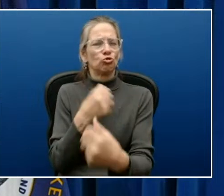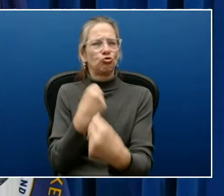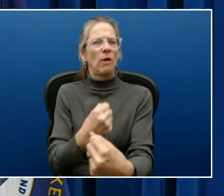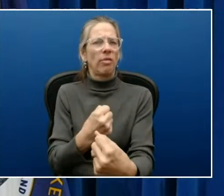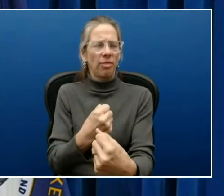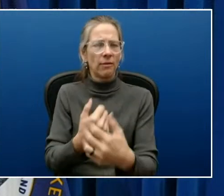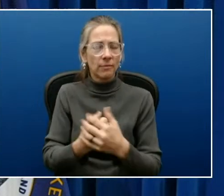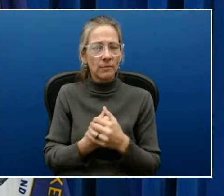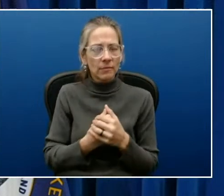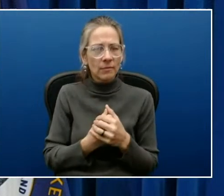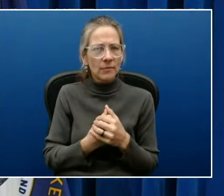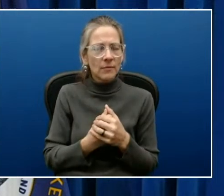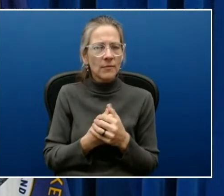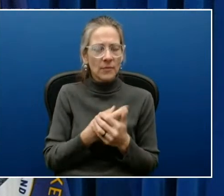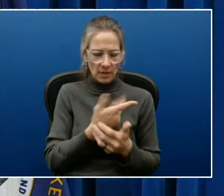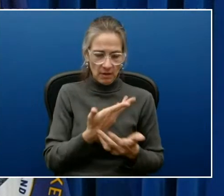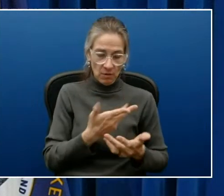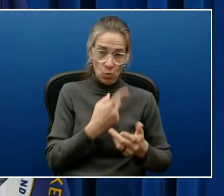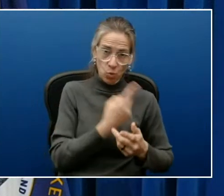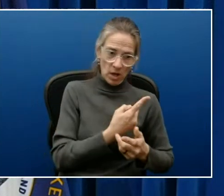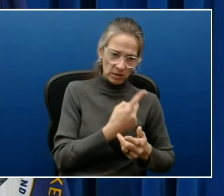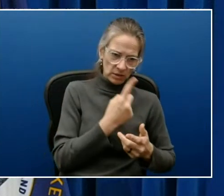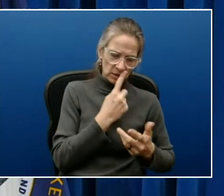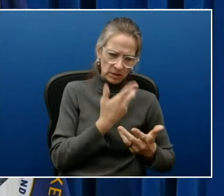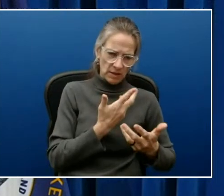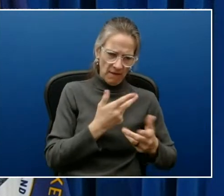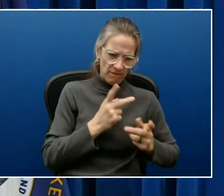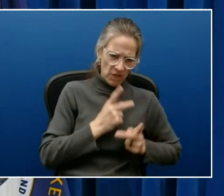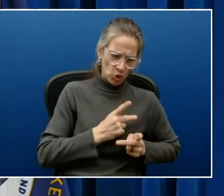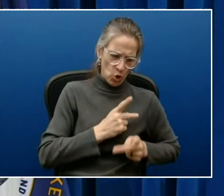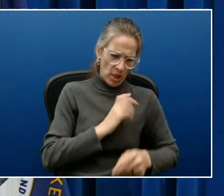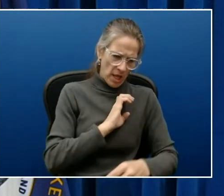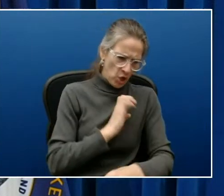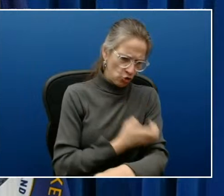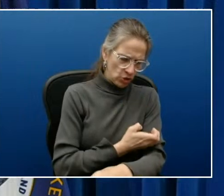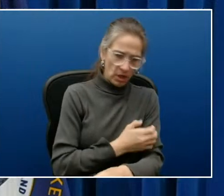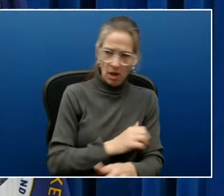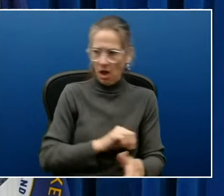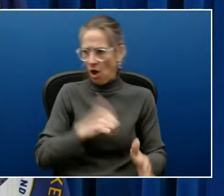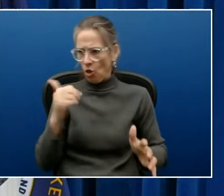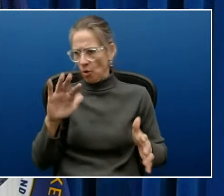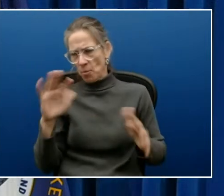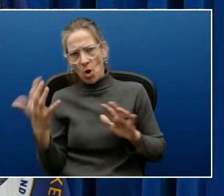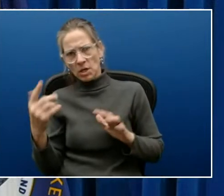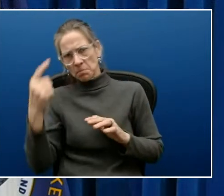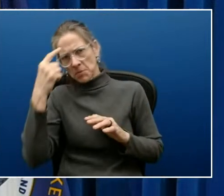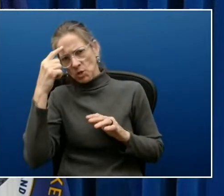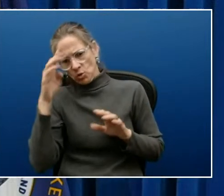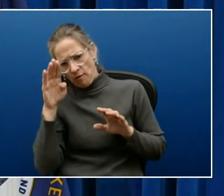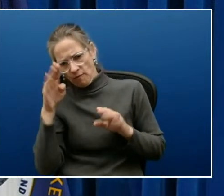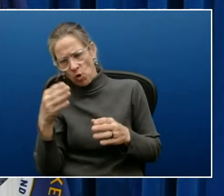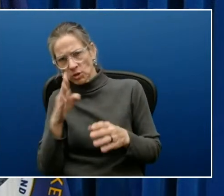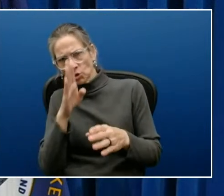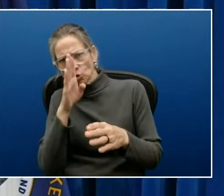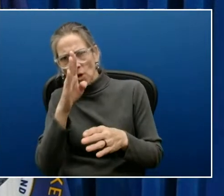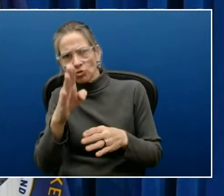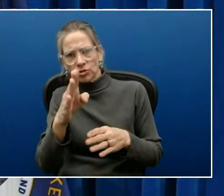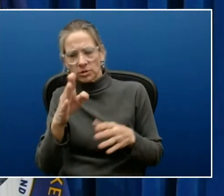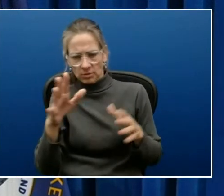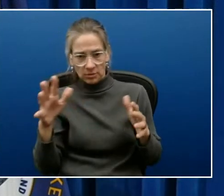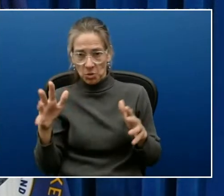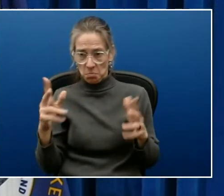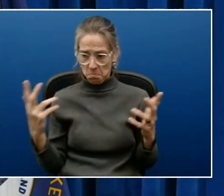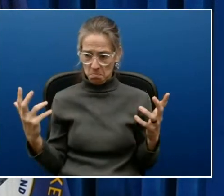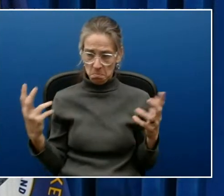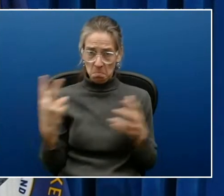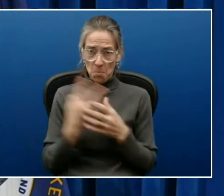brings physical energy, the other mental focus and direction. It's perfect combination we